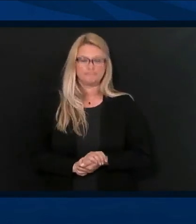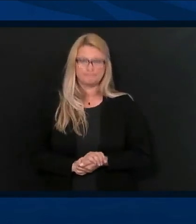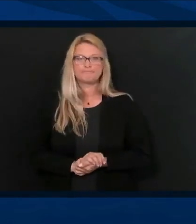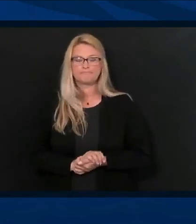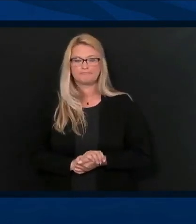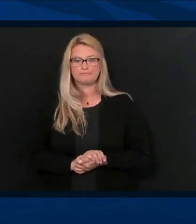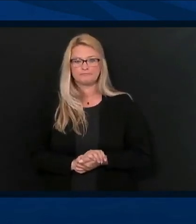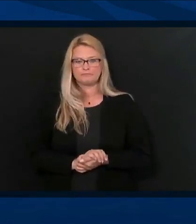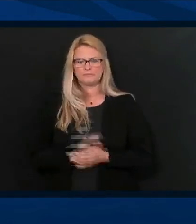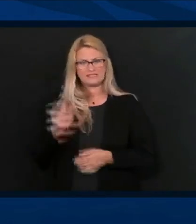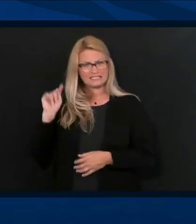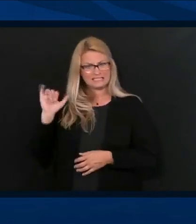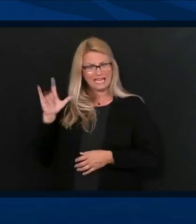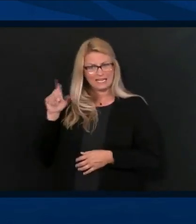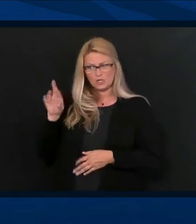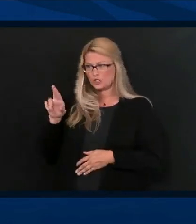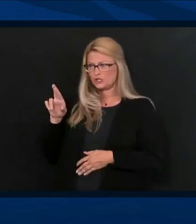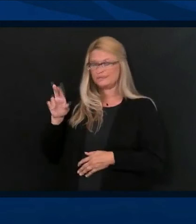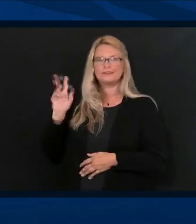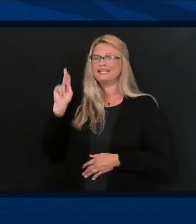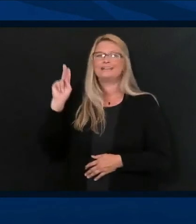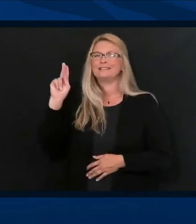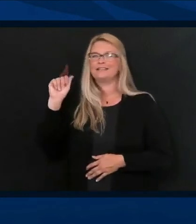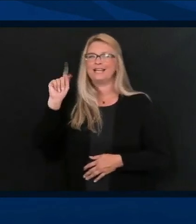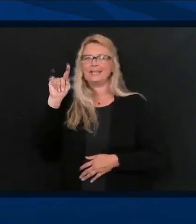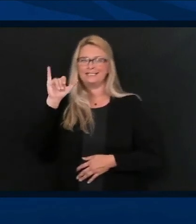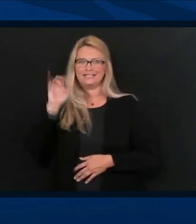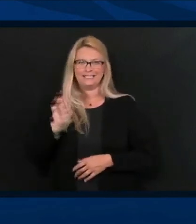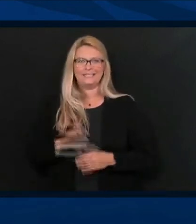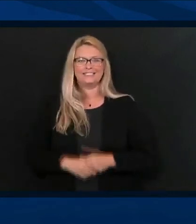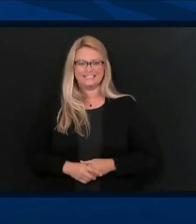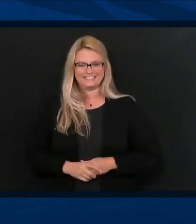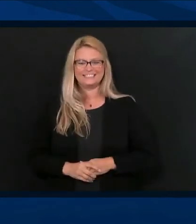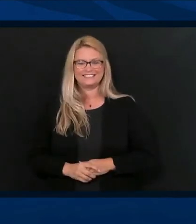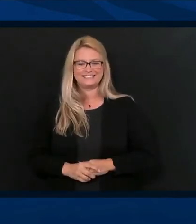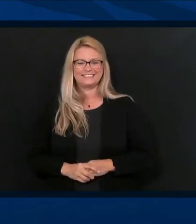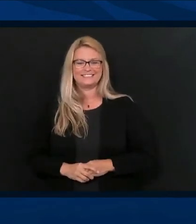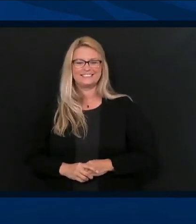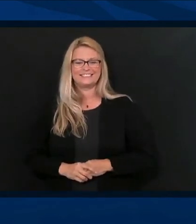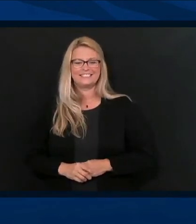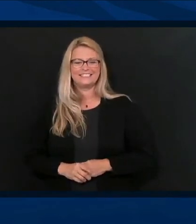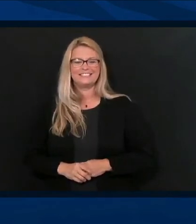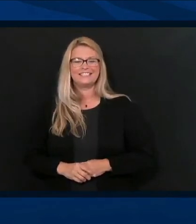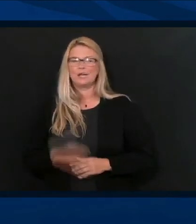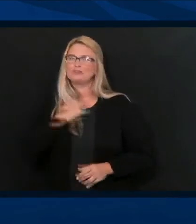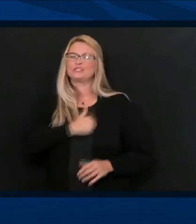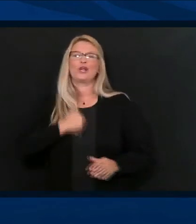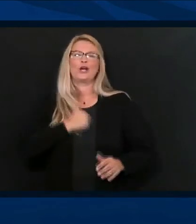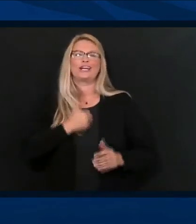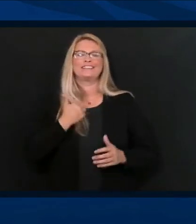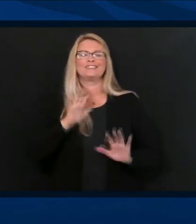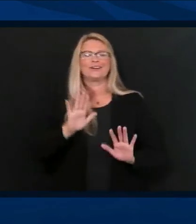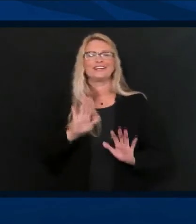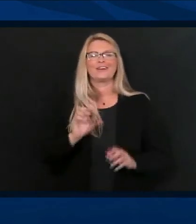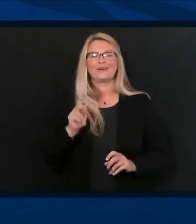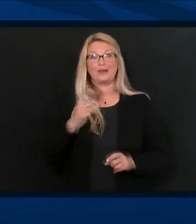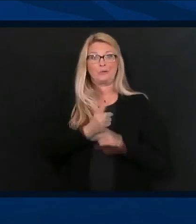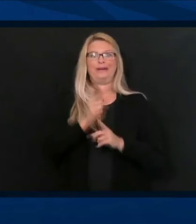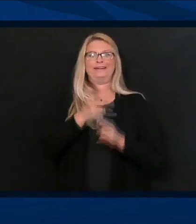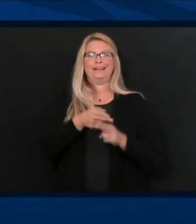And it's Taylor, is that correct? Katie. No, Katie Coyne. Katie, I'm sorry. Forgive me, Katie.